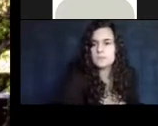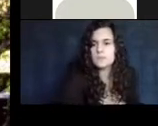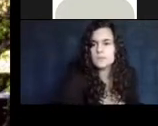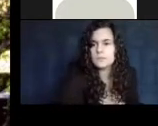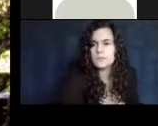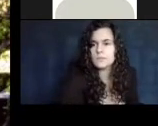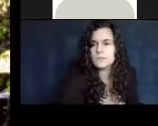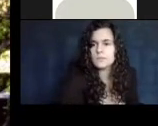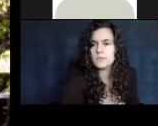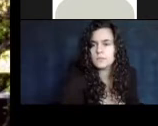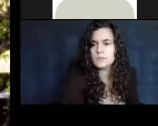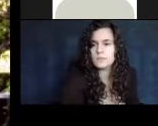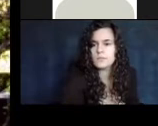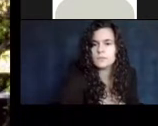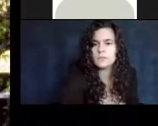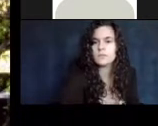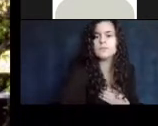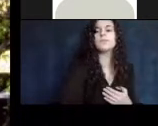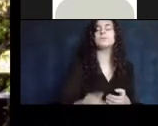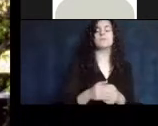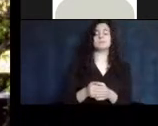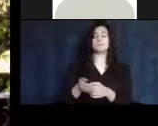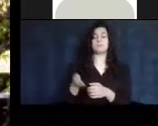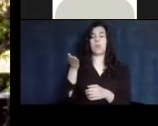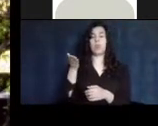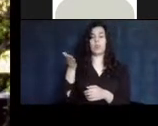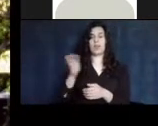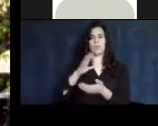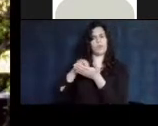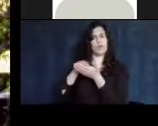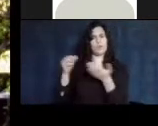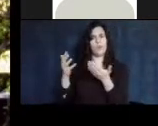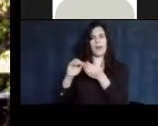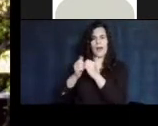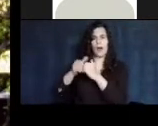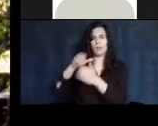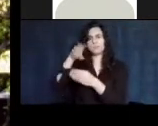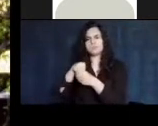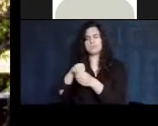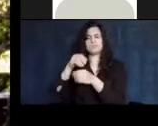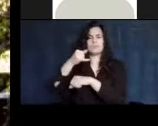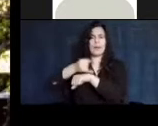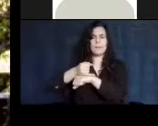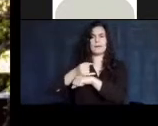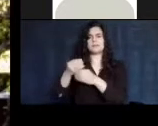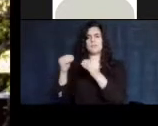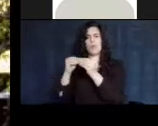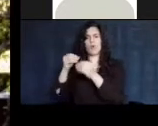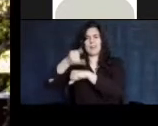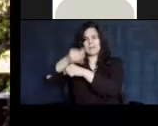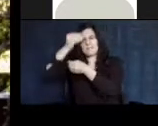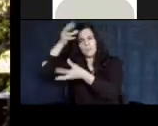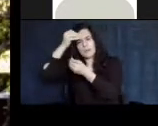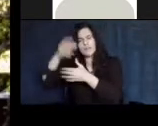about campus, ways to get involved on campus, departments that we have on campus, any